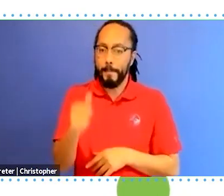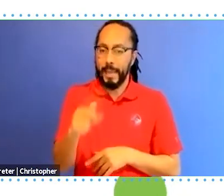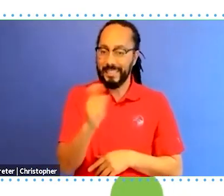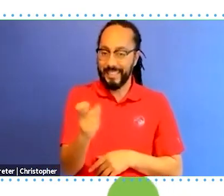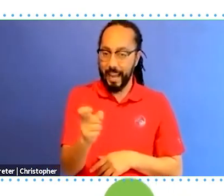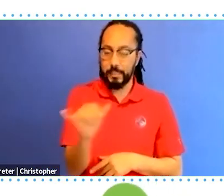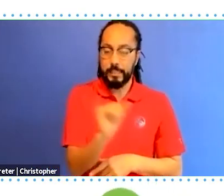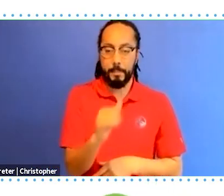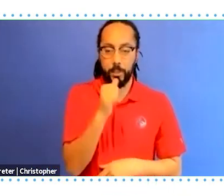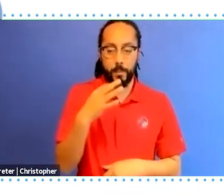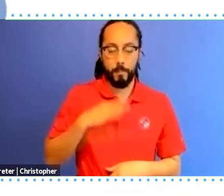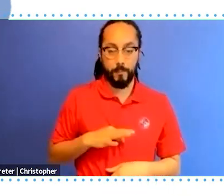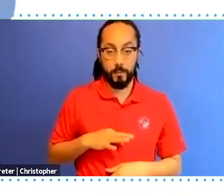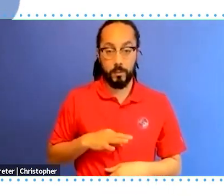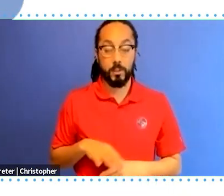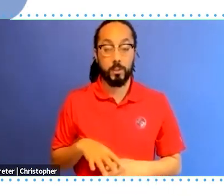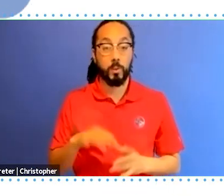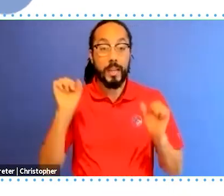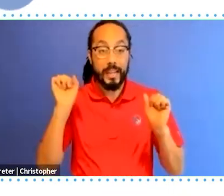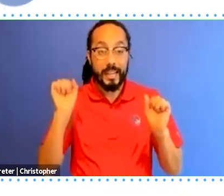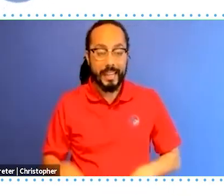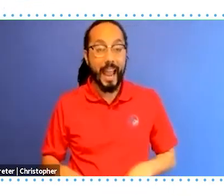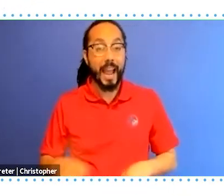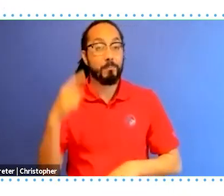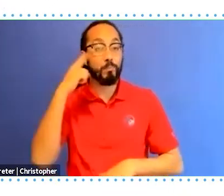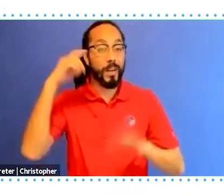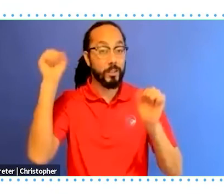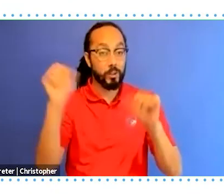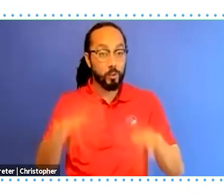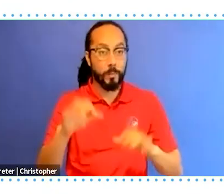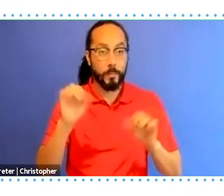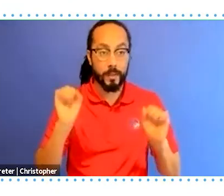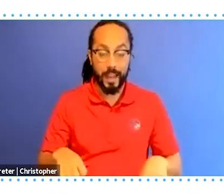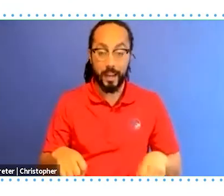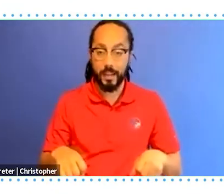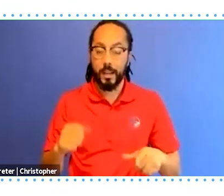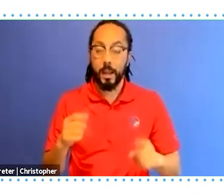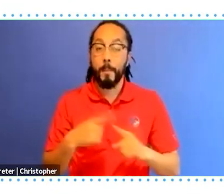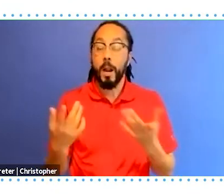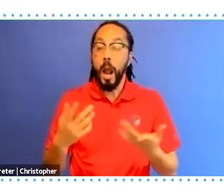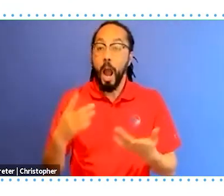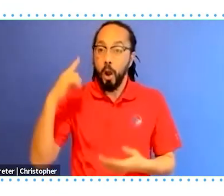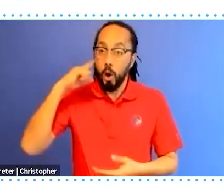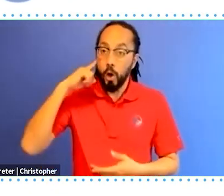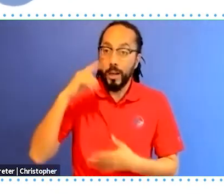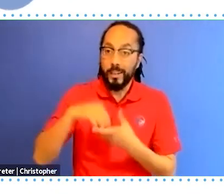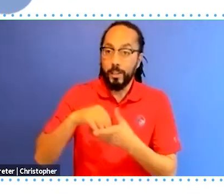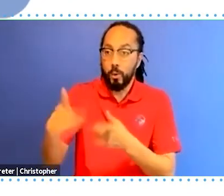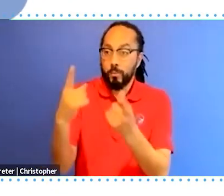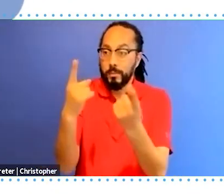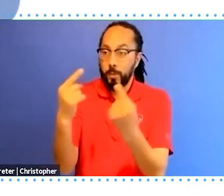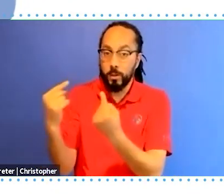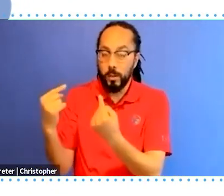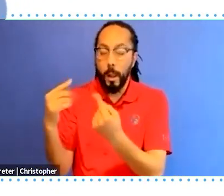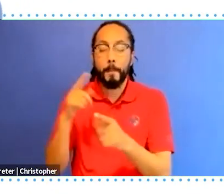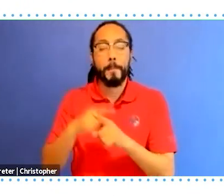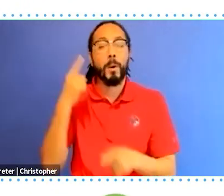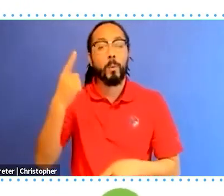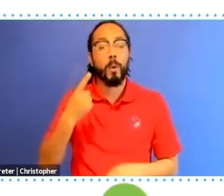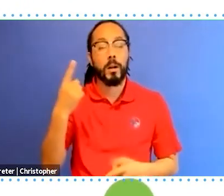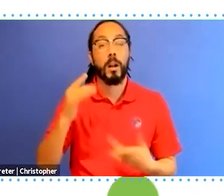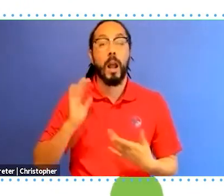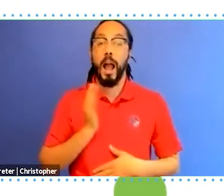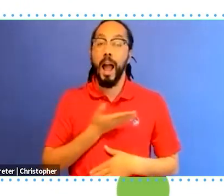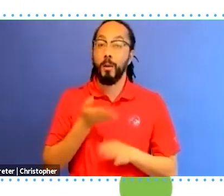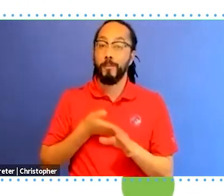potentially brainstorm an idea that I didn't hear that in your responses. Is there something about the limits of our paradigm